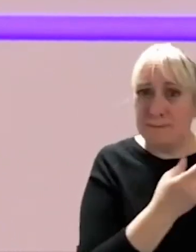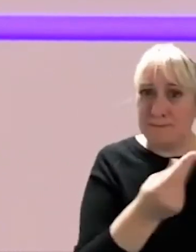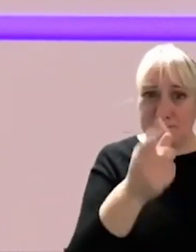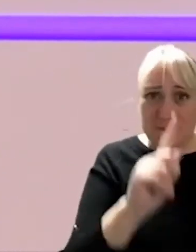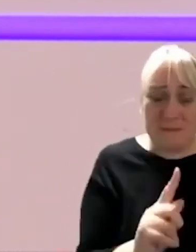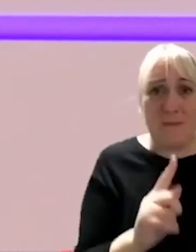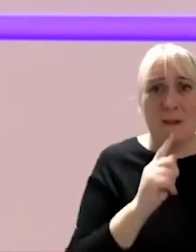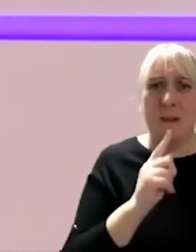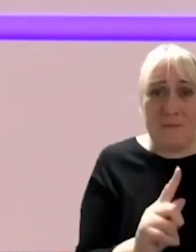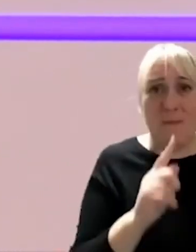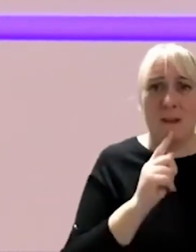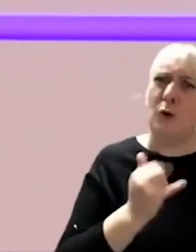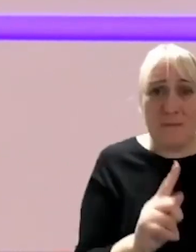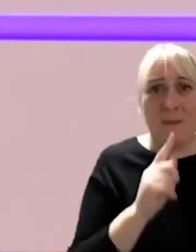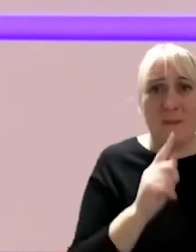who are part of a